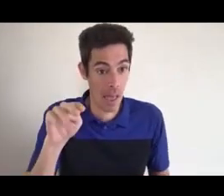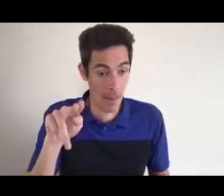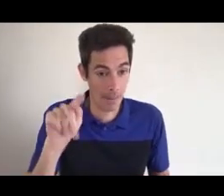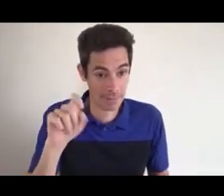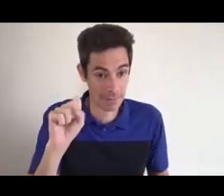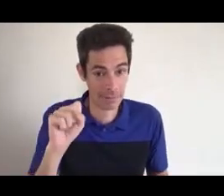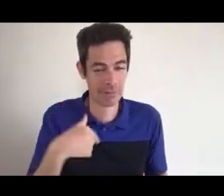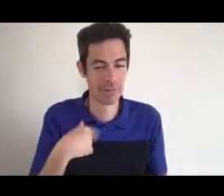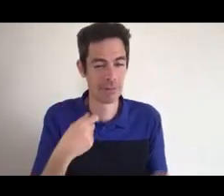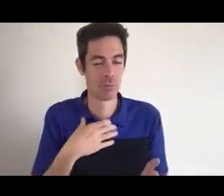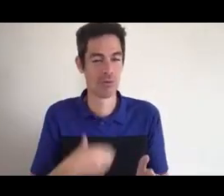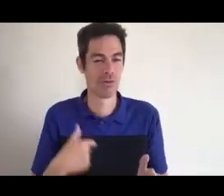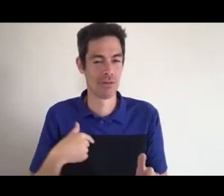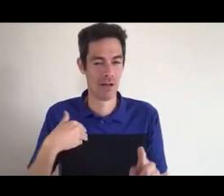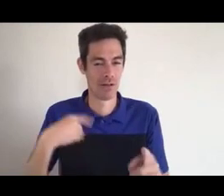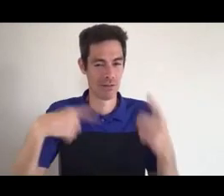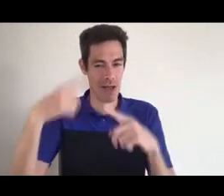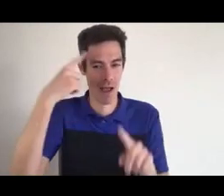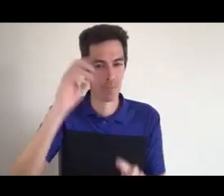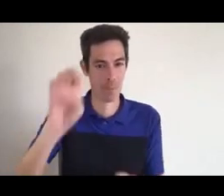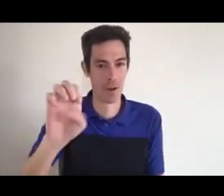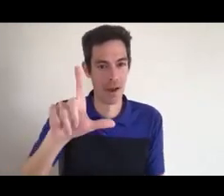Now, 3D elements.